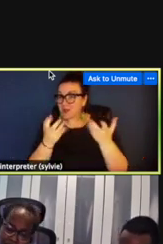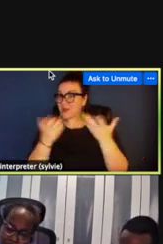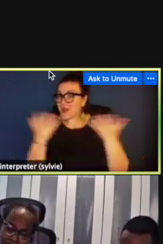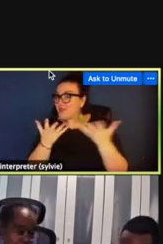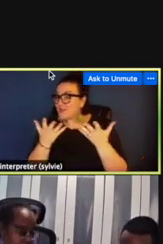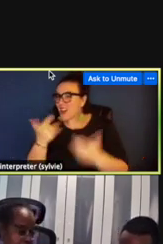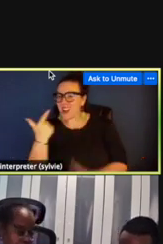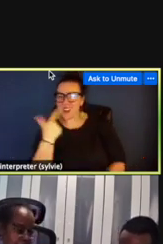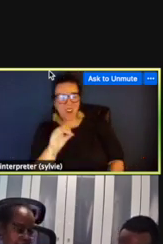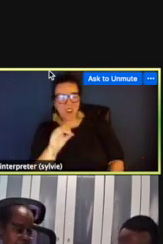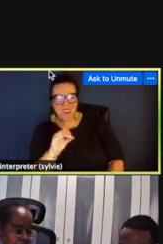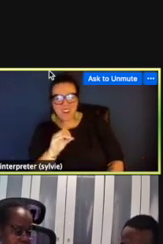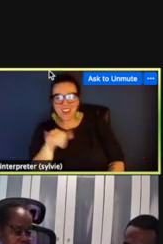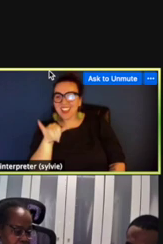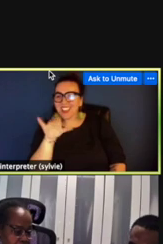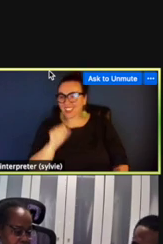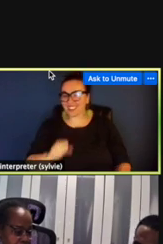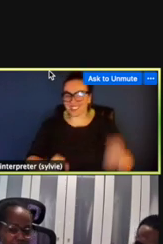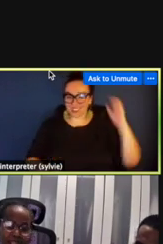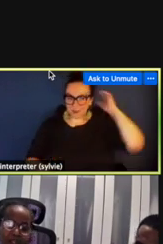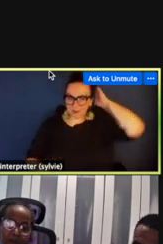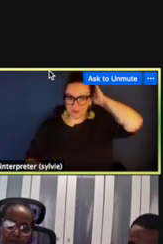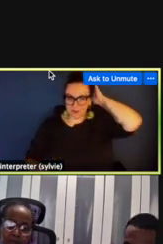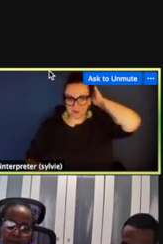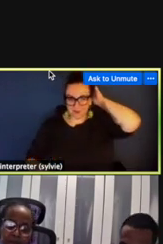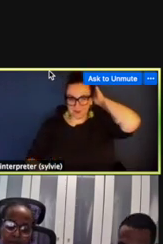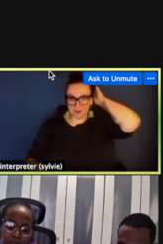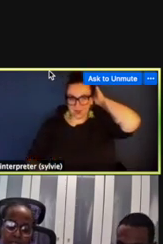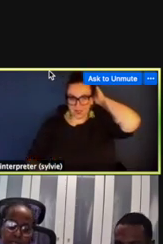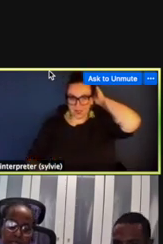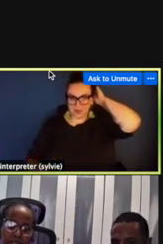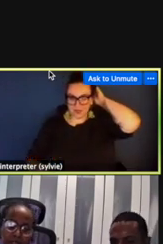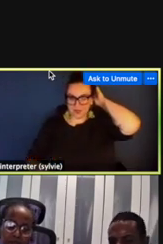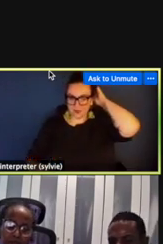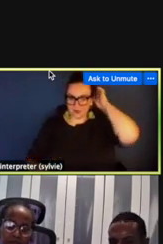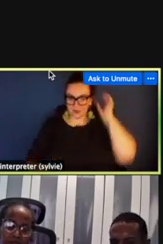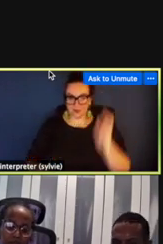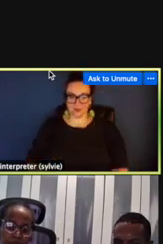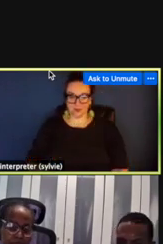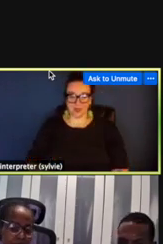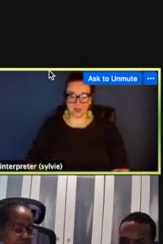Graceland, right? Okay, next slide. That's next slide. All right.